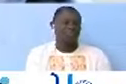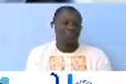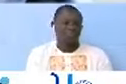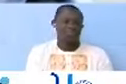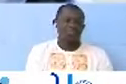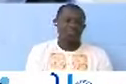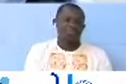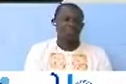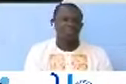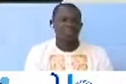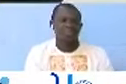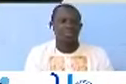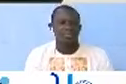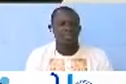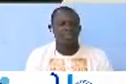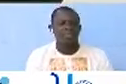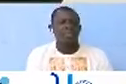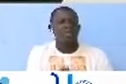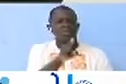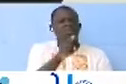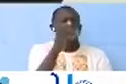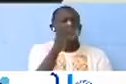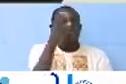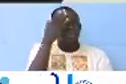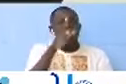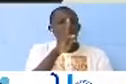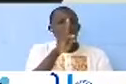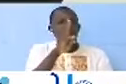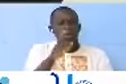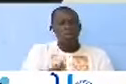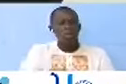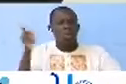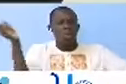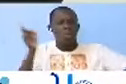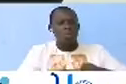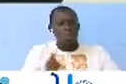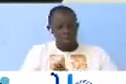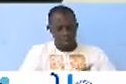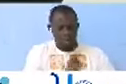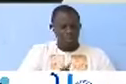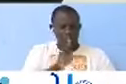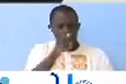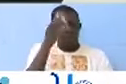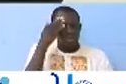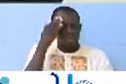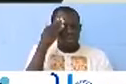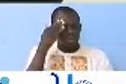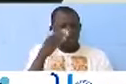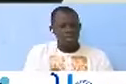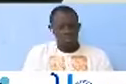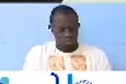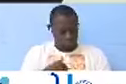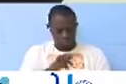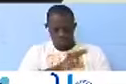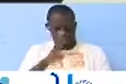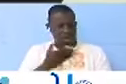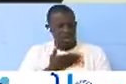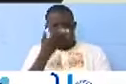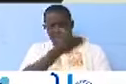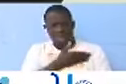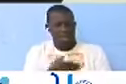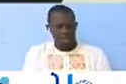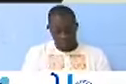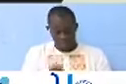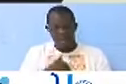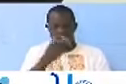Did you know who beat them? Ya ya na ban juma le li baban dama traje ko. I wasn't there. I know you weren't there,